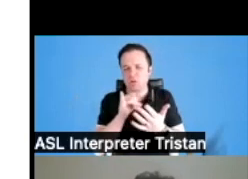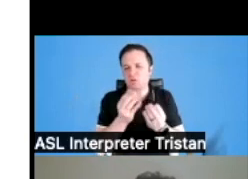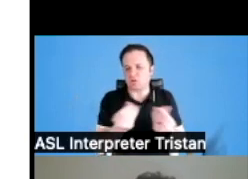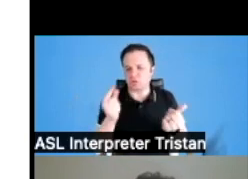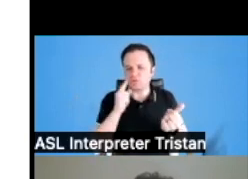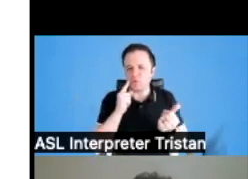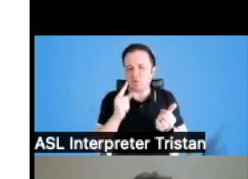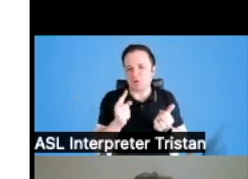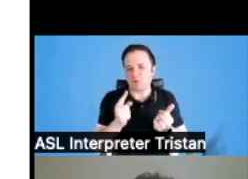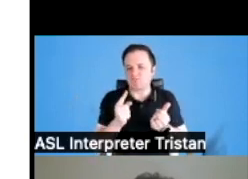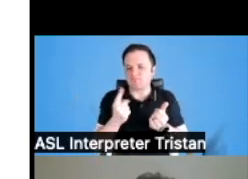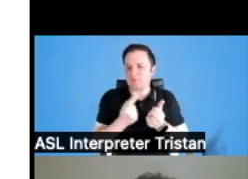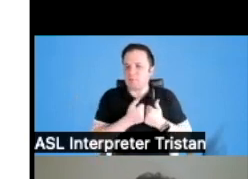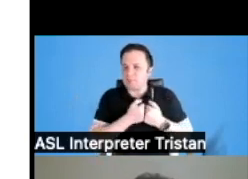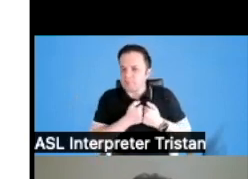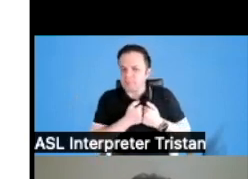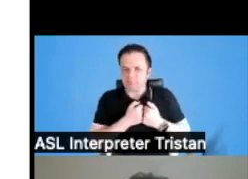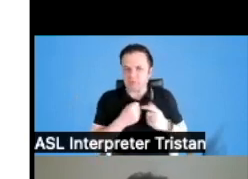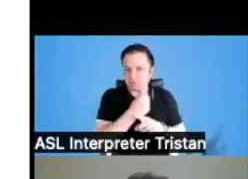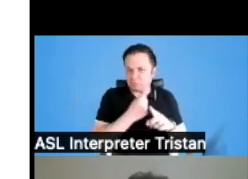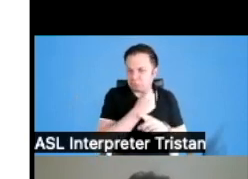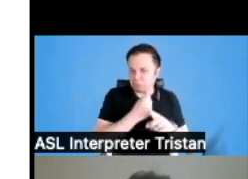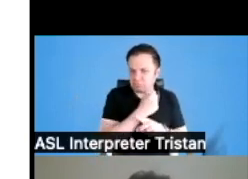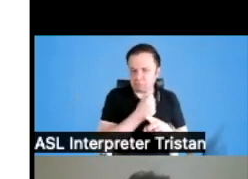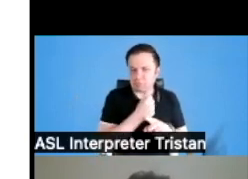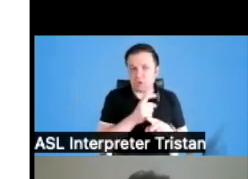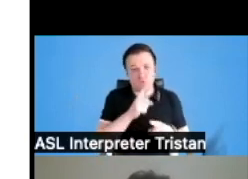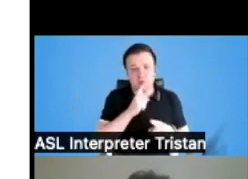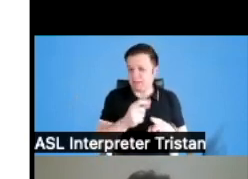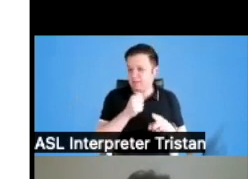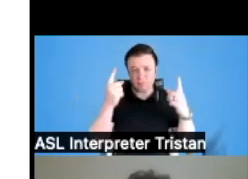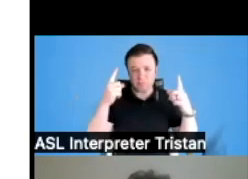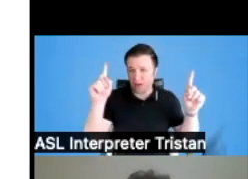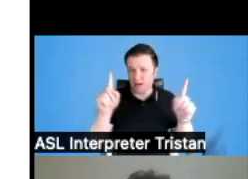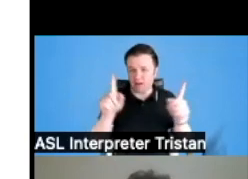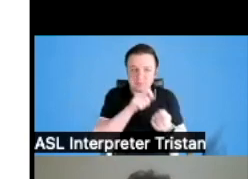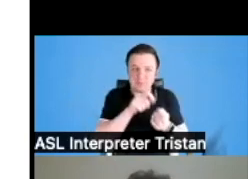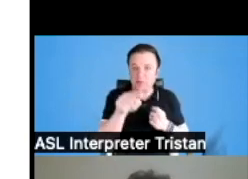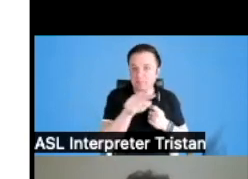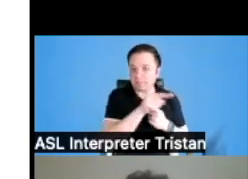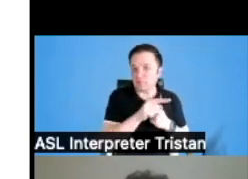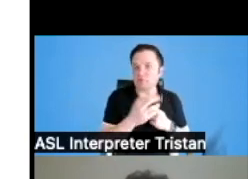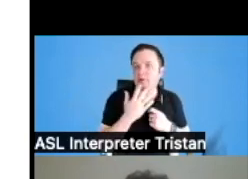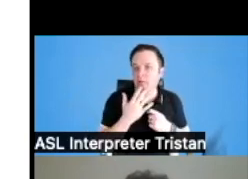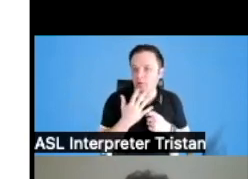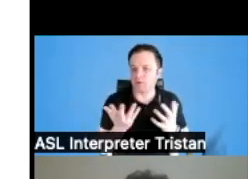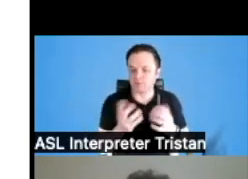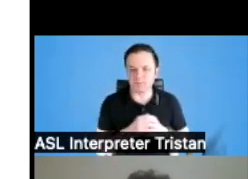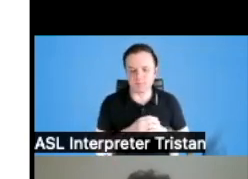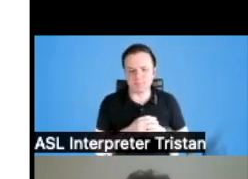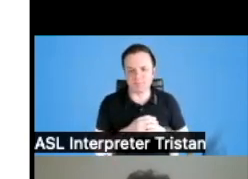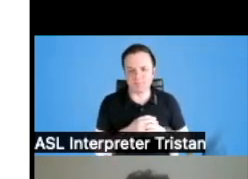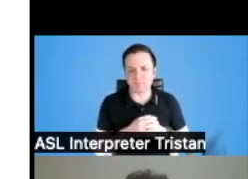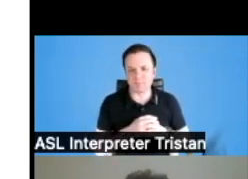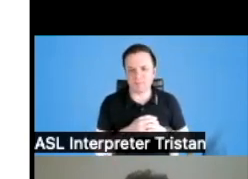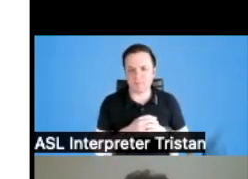violence have failed survivors, and particularly survivors of color. And I'm just checking, not yet, but